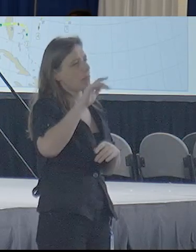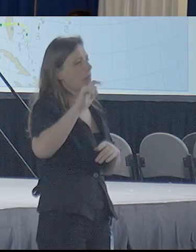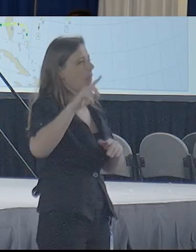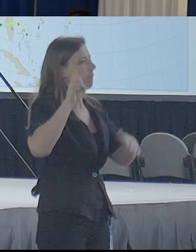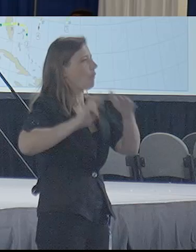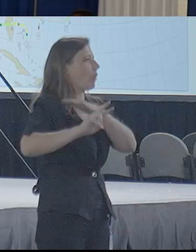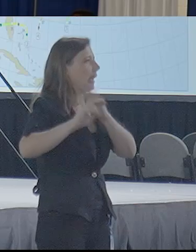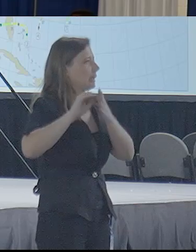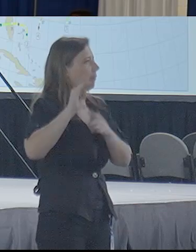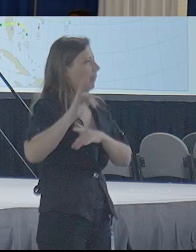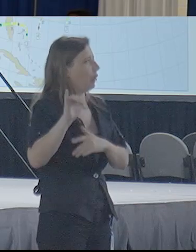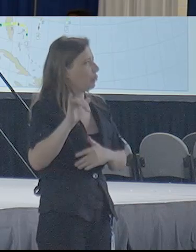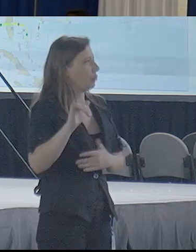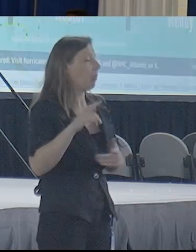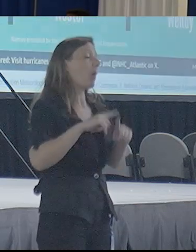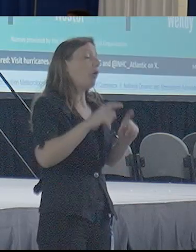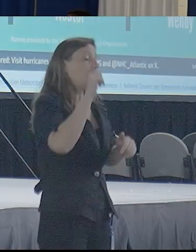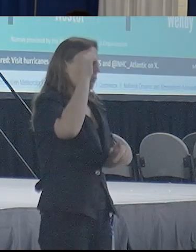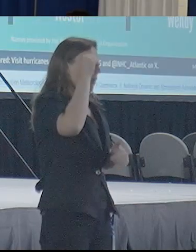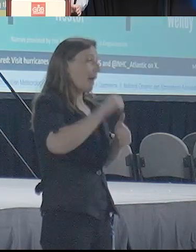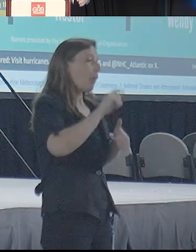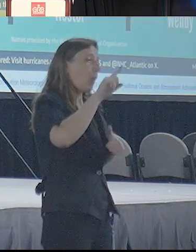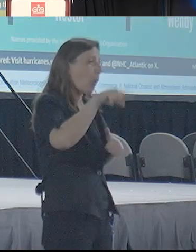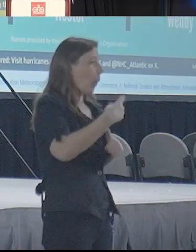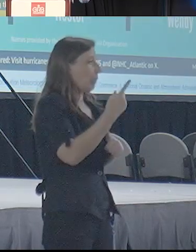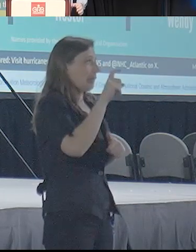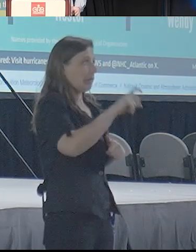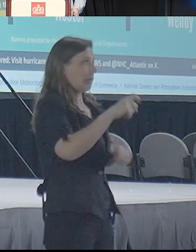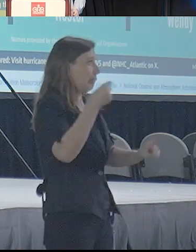well. But remember, it only takes one, and we always prepare like that. So